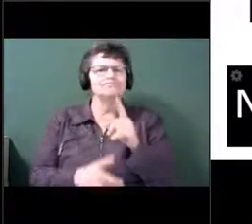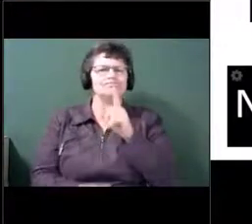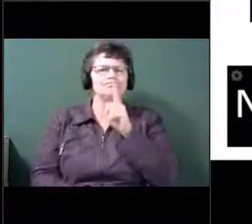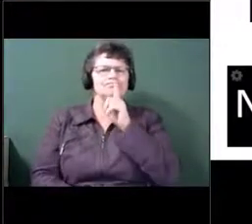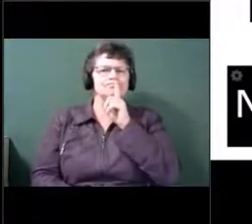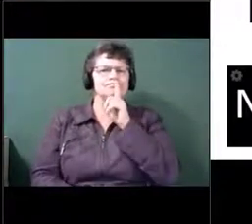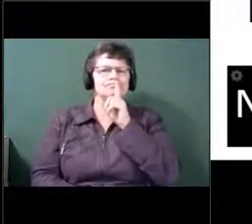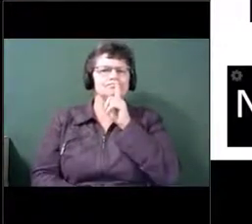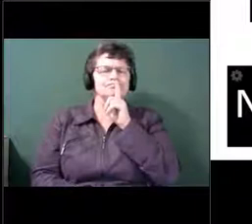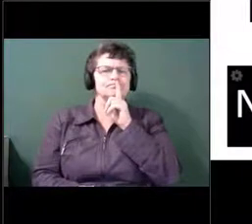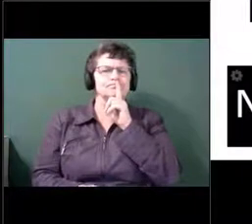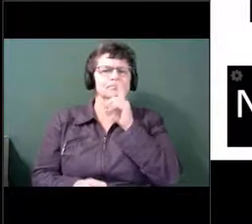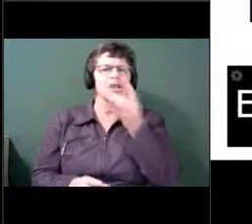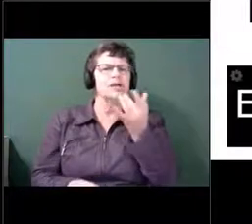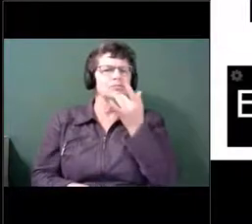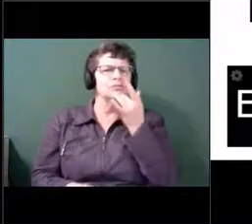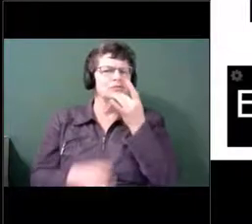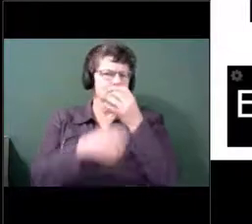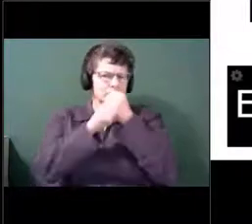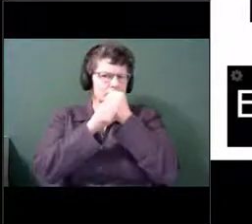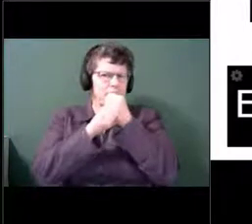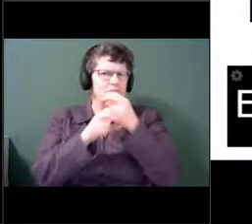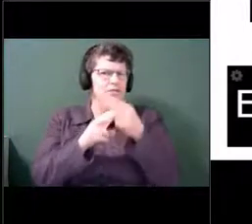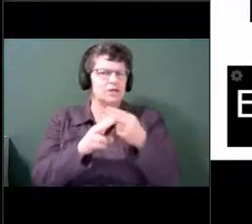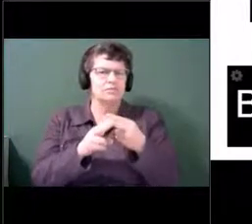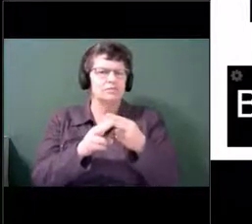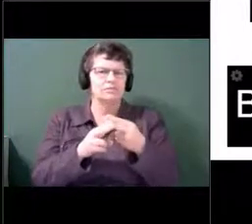beautiful image that they've captured here.